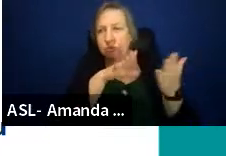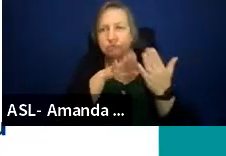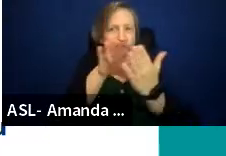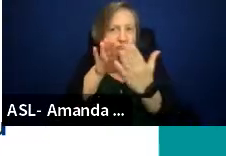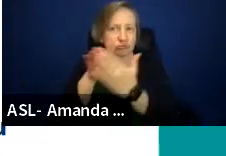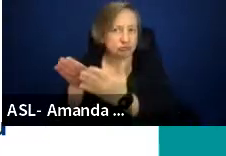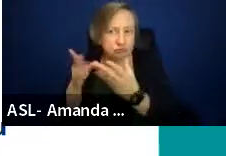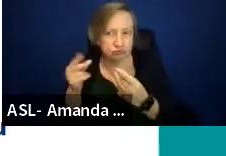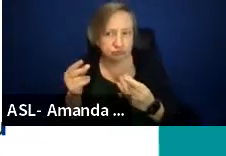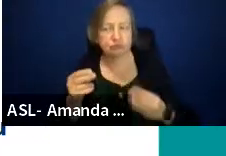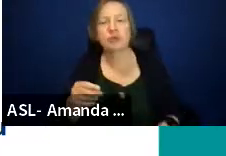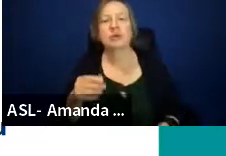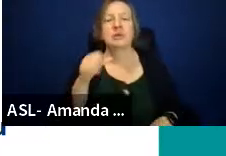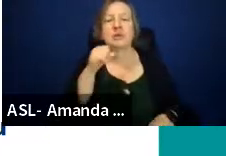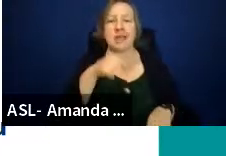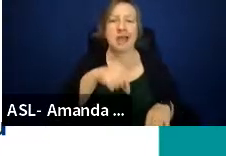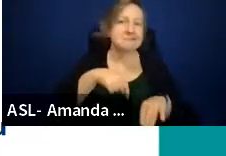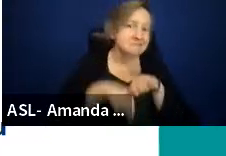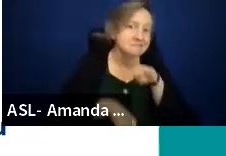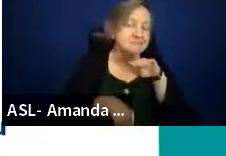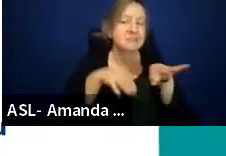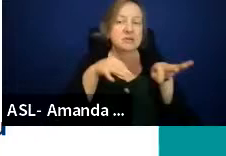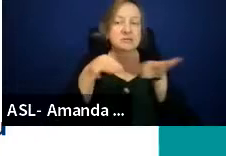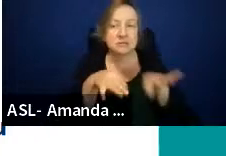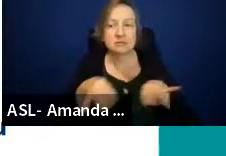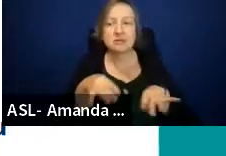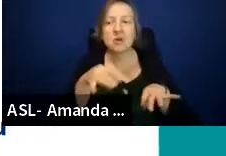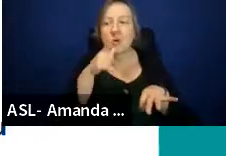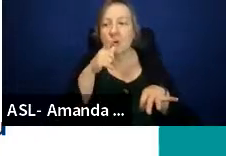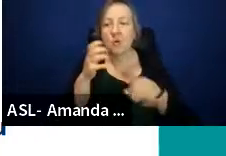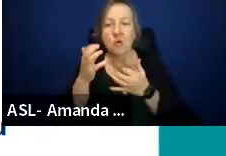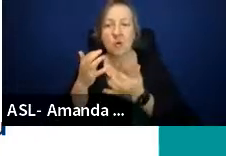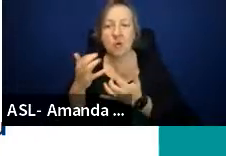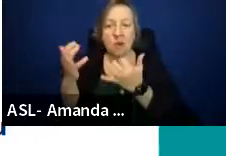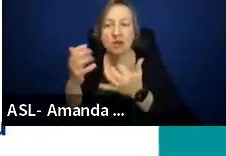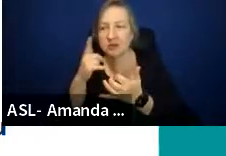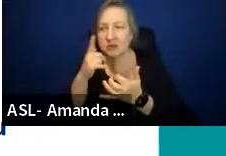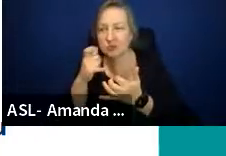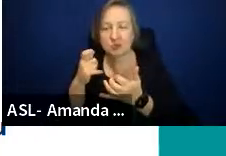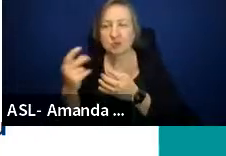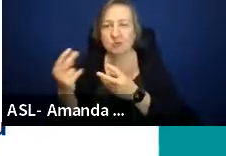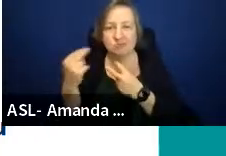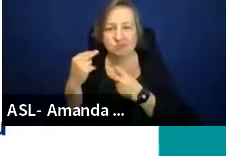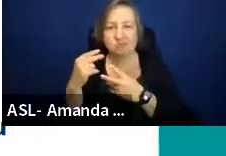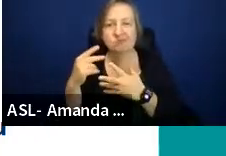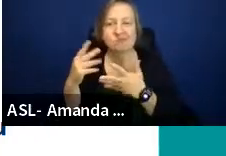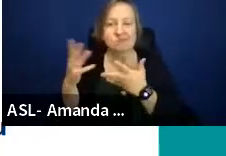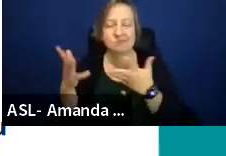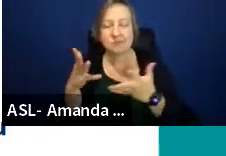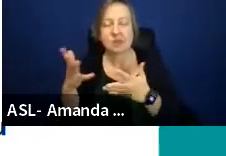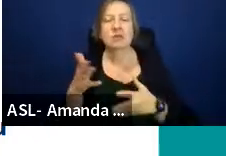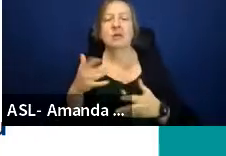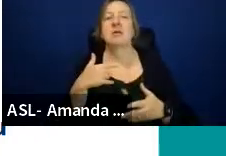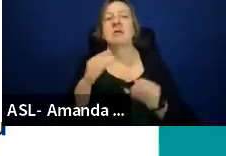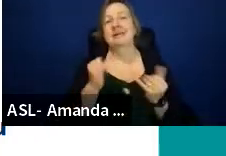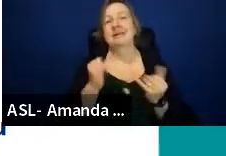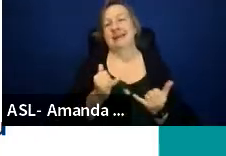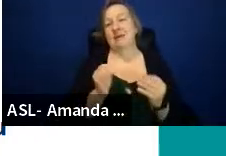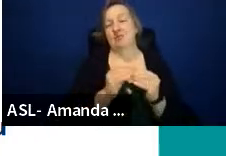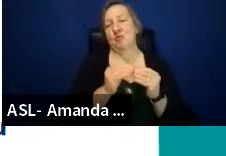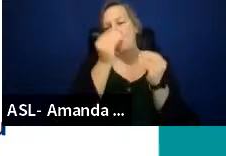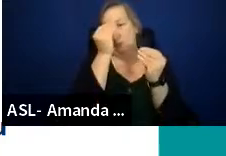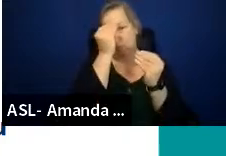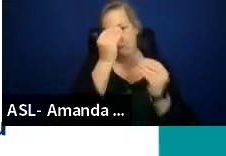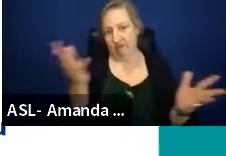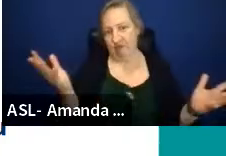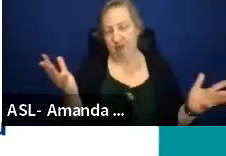But we didn't really do a deep dive into audiences. So I'm bringing a little bit more information